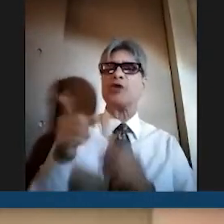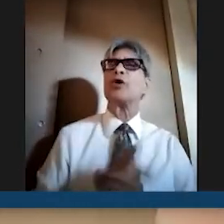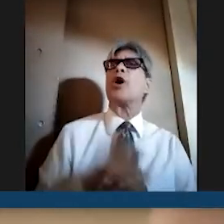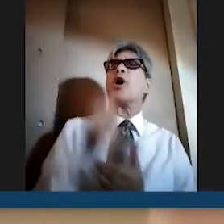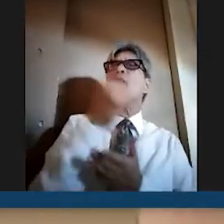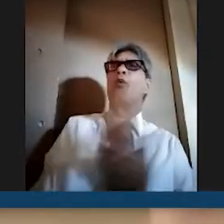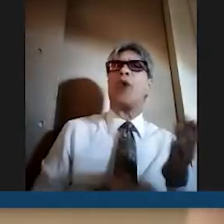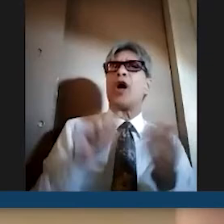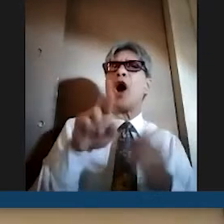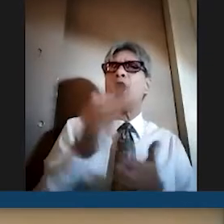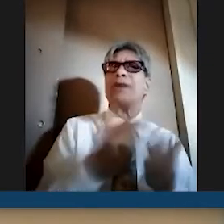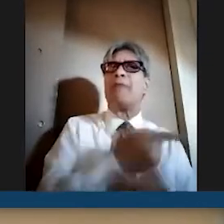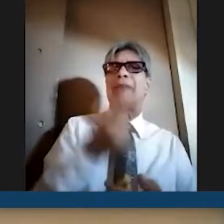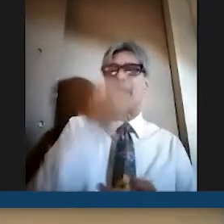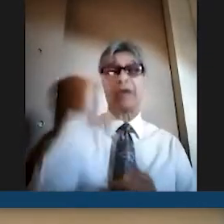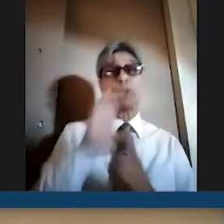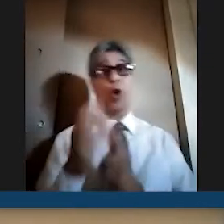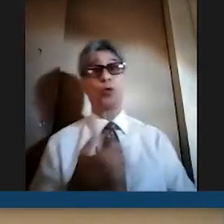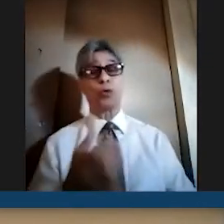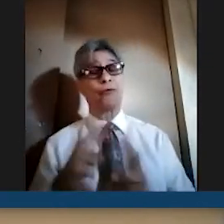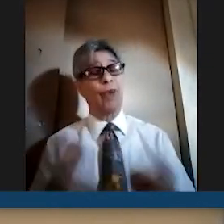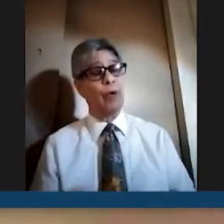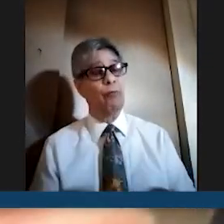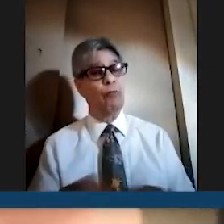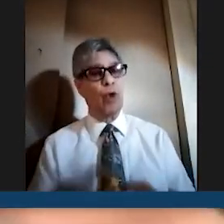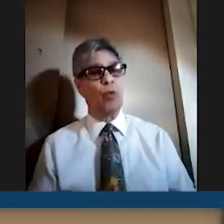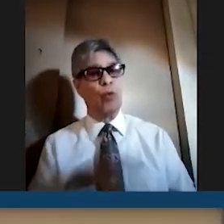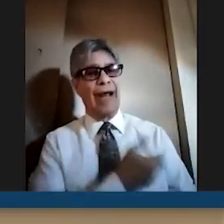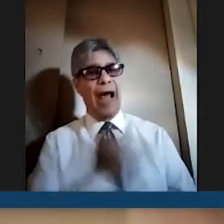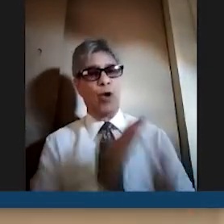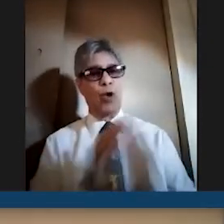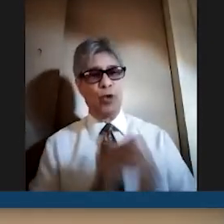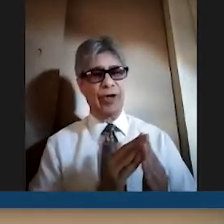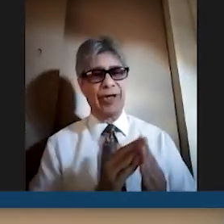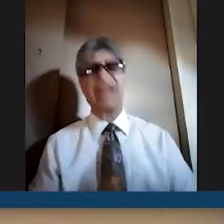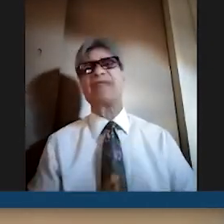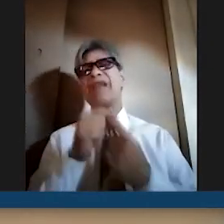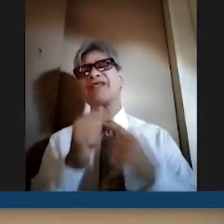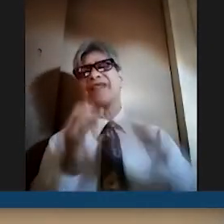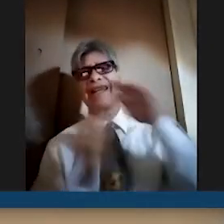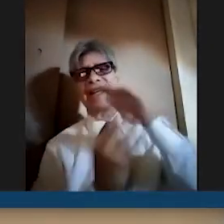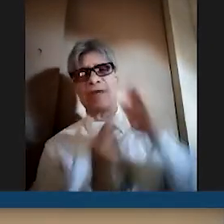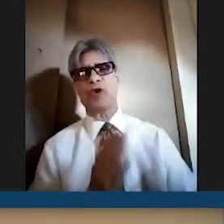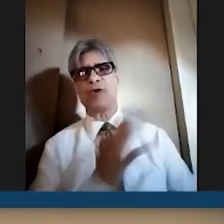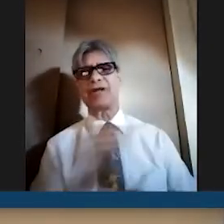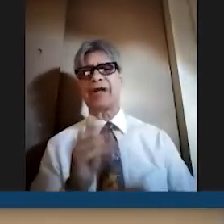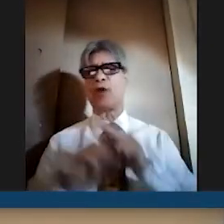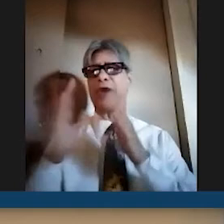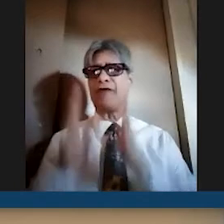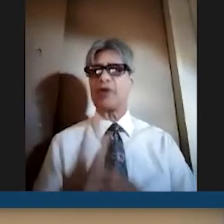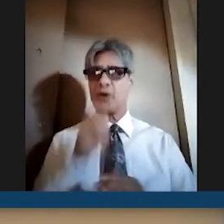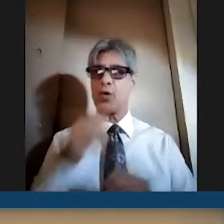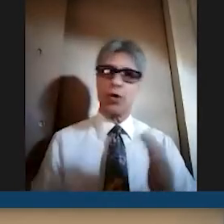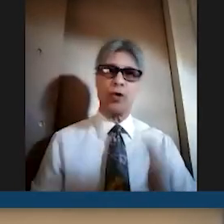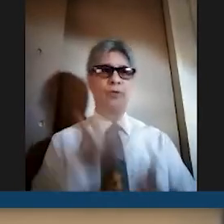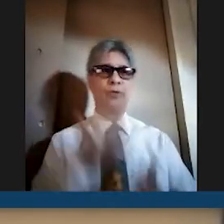because culture is so important in the AAPI community, especially for immigrants and refugees who are still rather new to